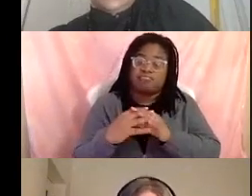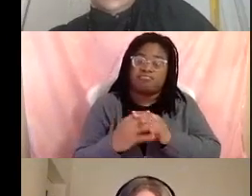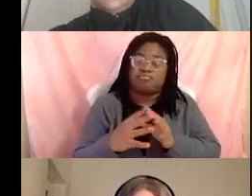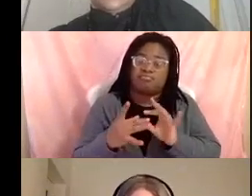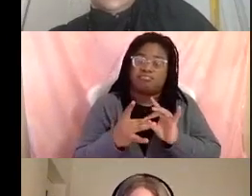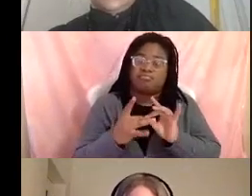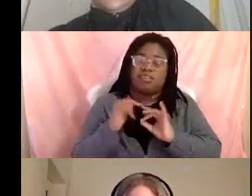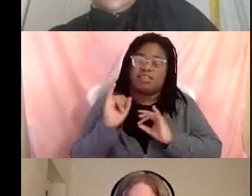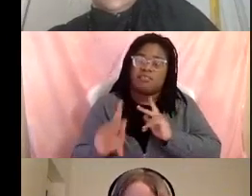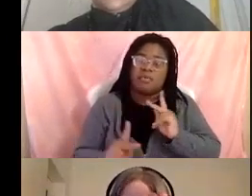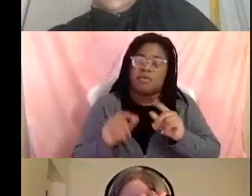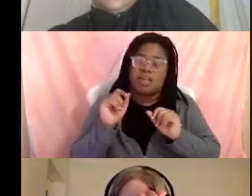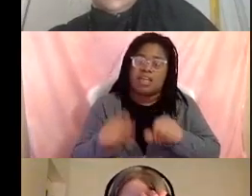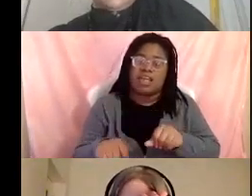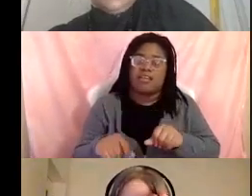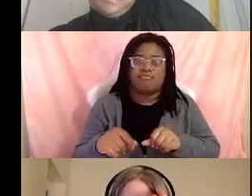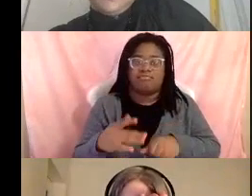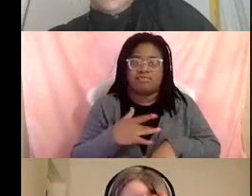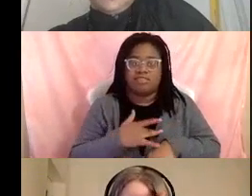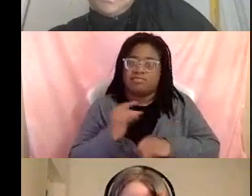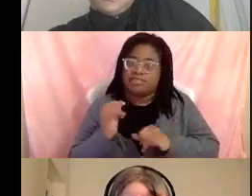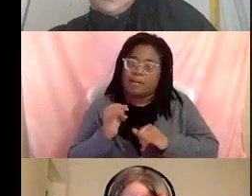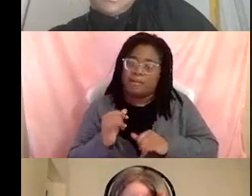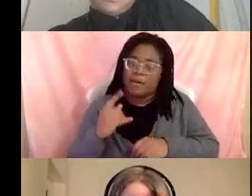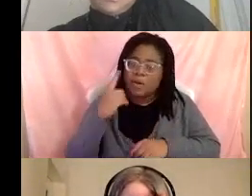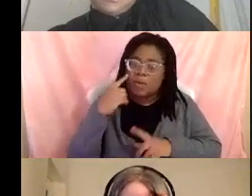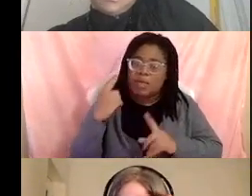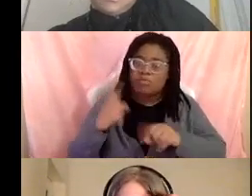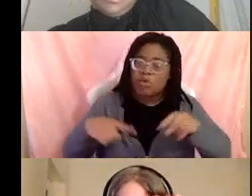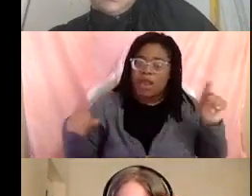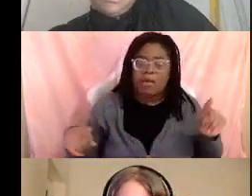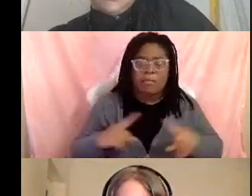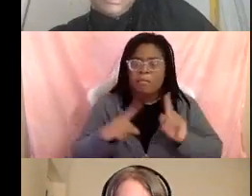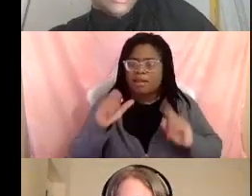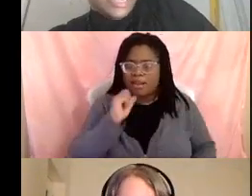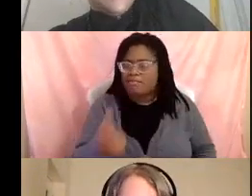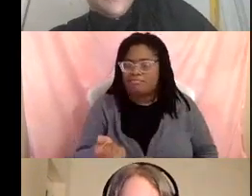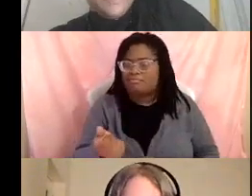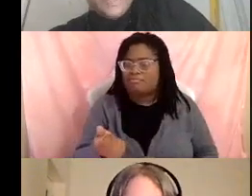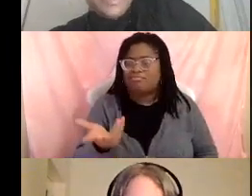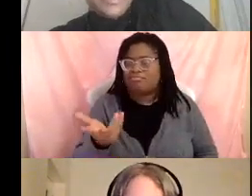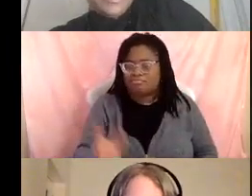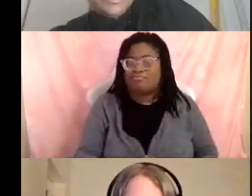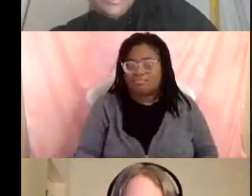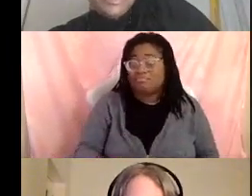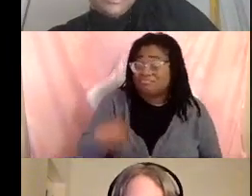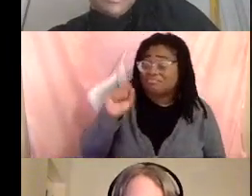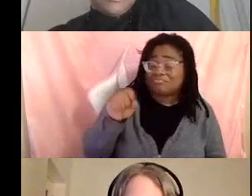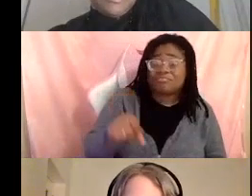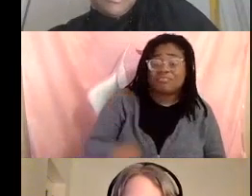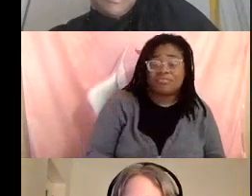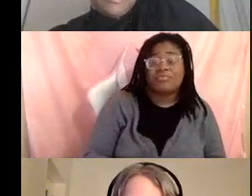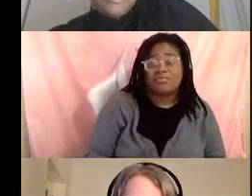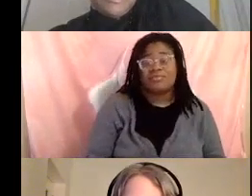people can relate to, you know, that you would think it would be random, but it's not, you know, it's like, yeah,